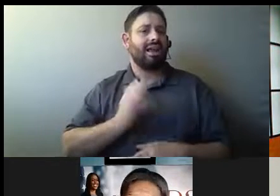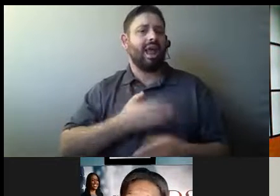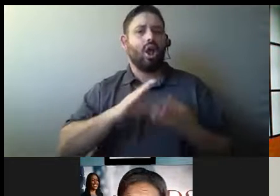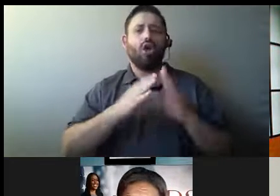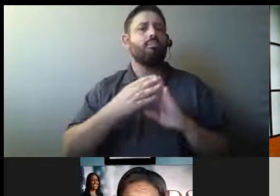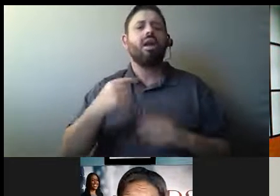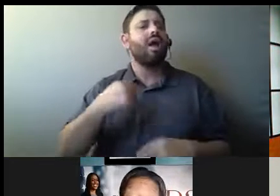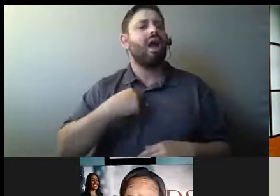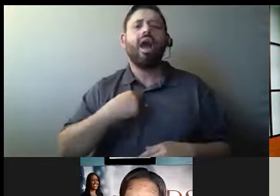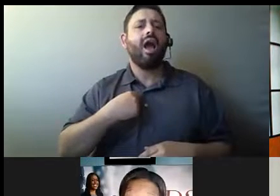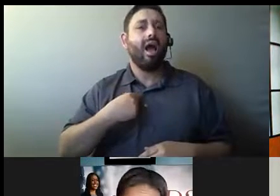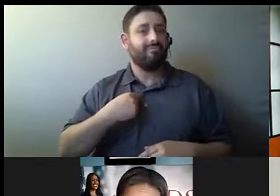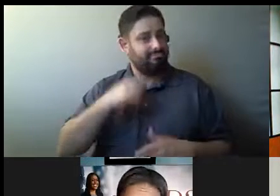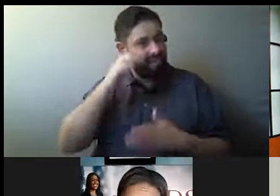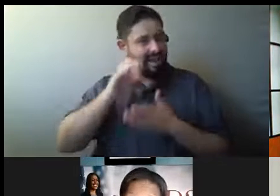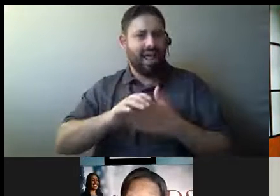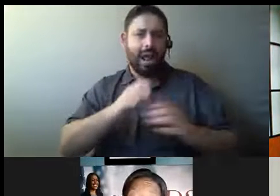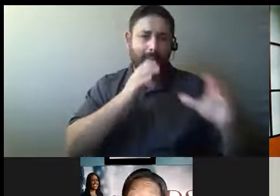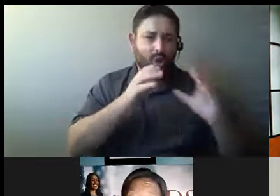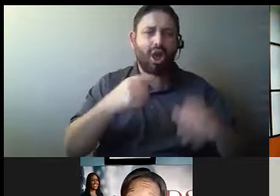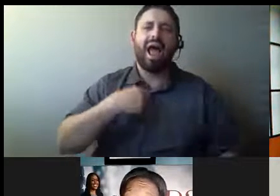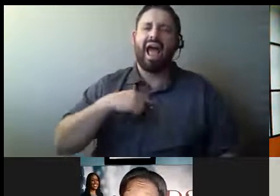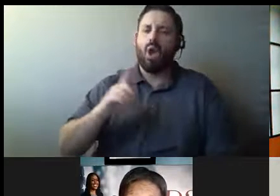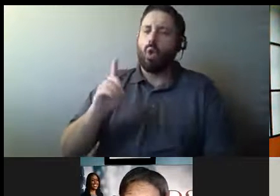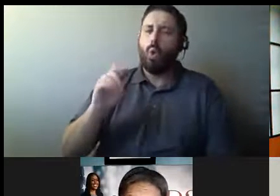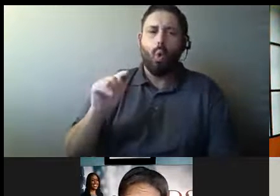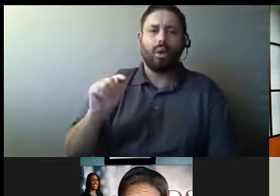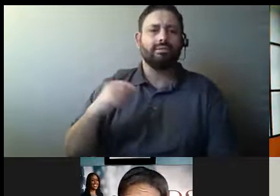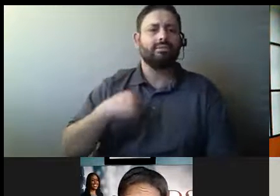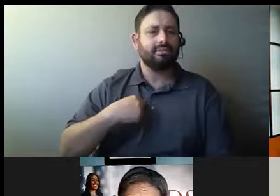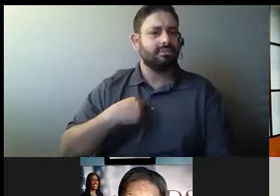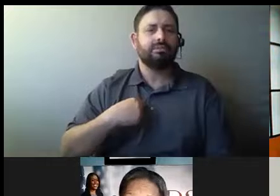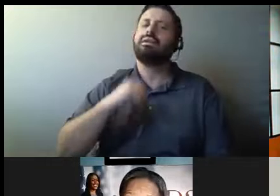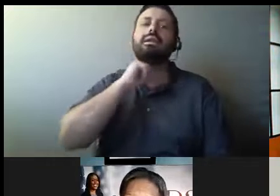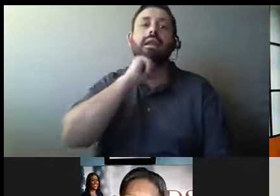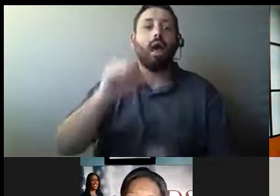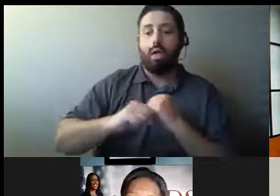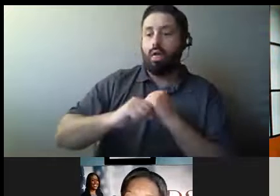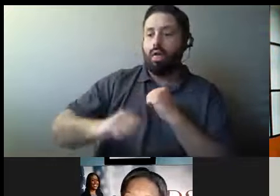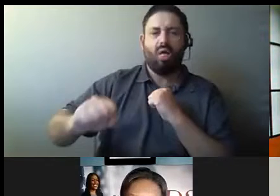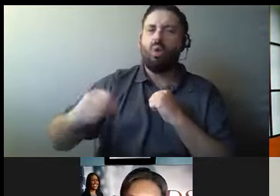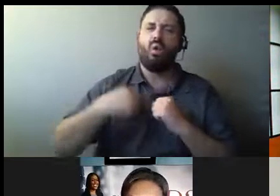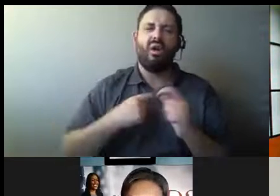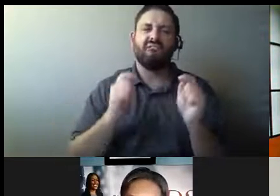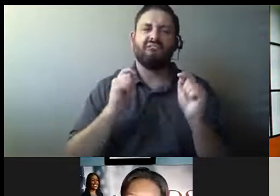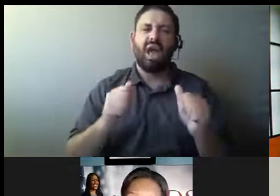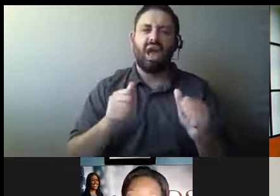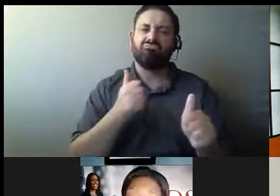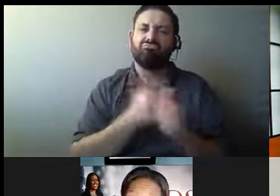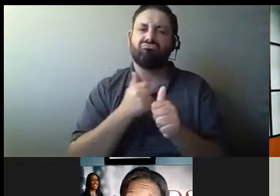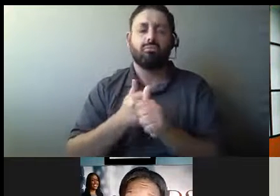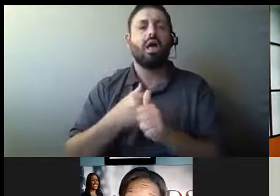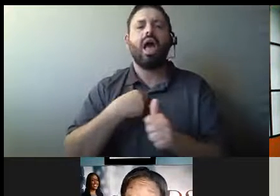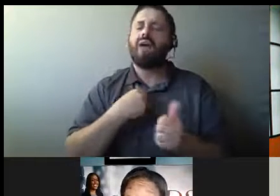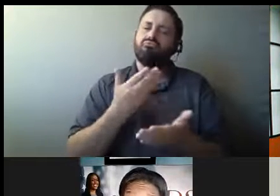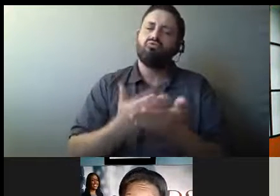about communication, and I get things done, and we don't take a long time to do it. So I know that I've proven my leadership within